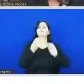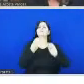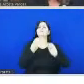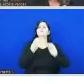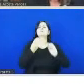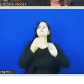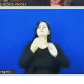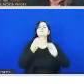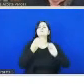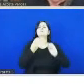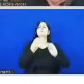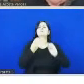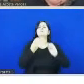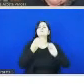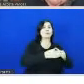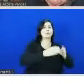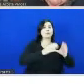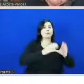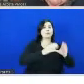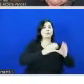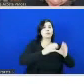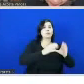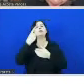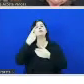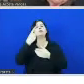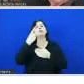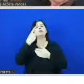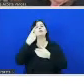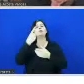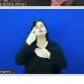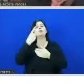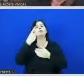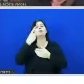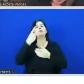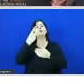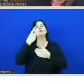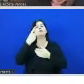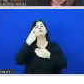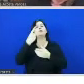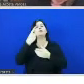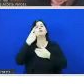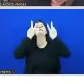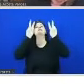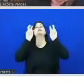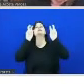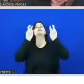actually has played a key role in promoting legal reforms in all